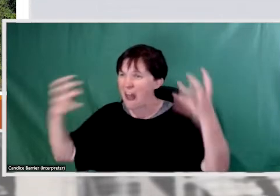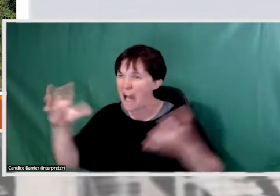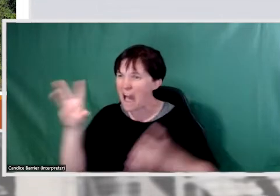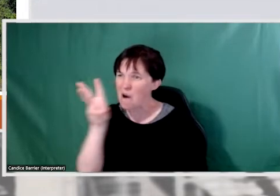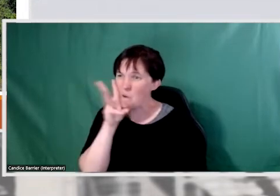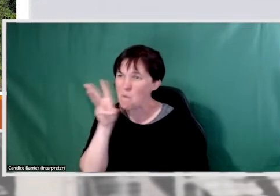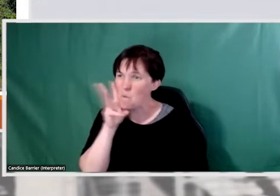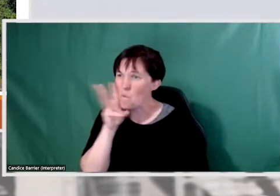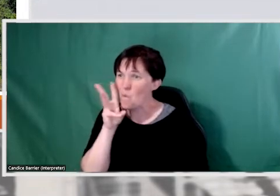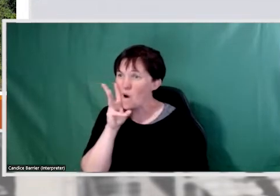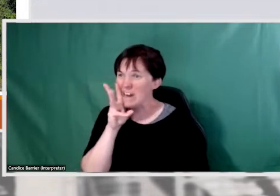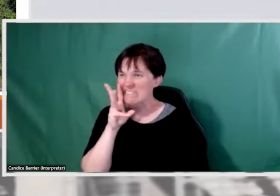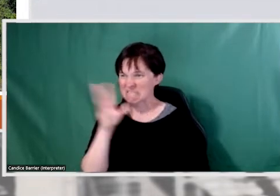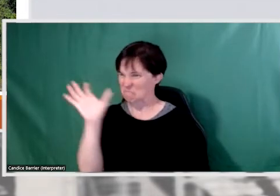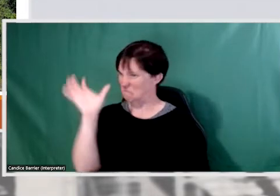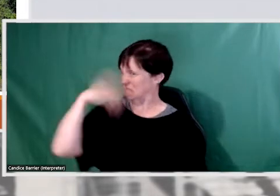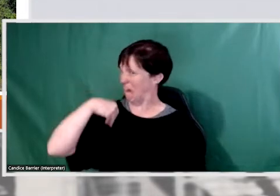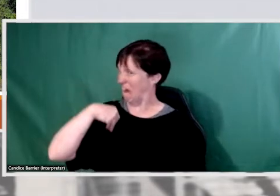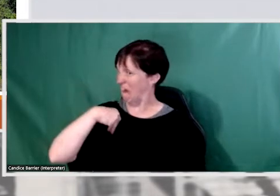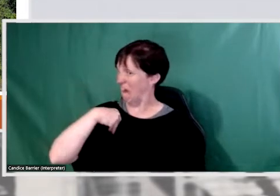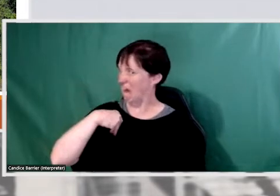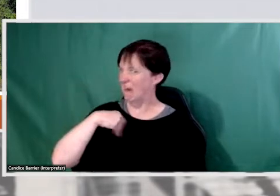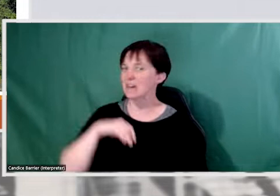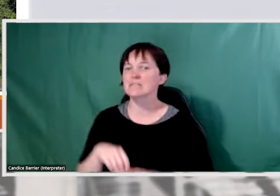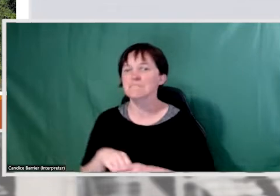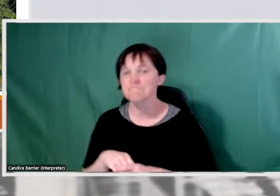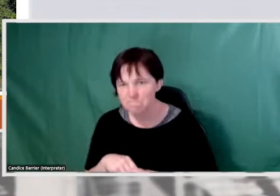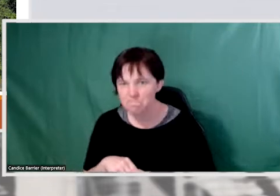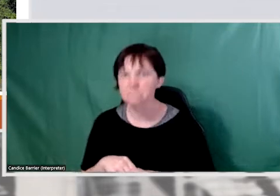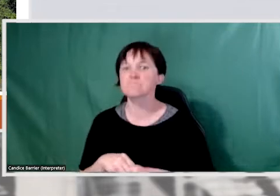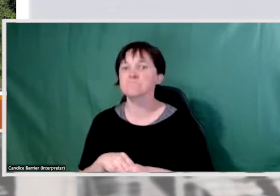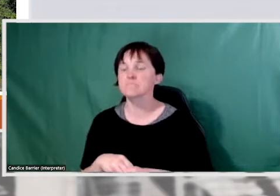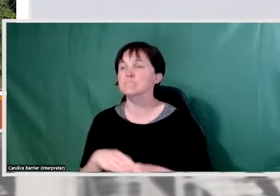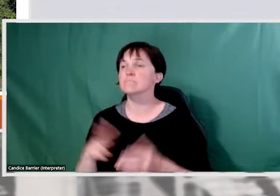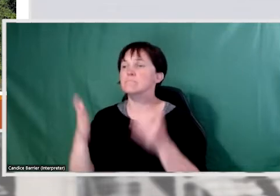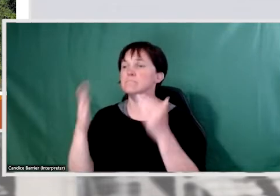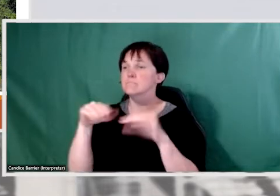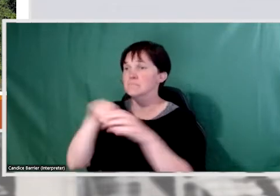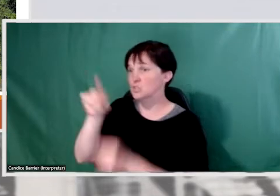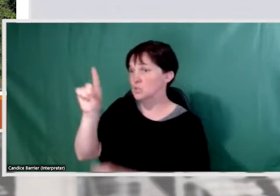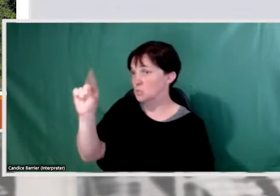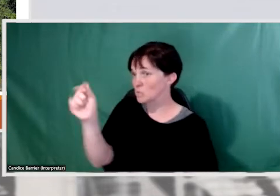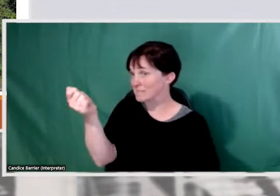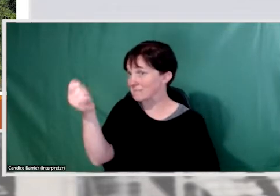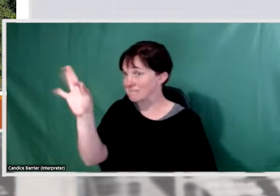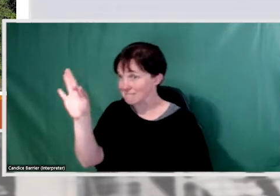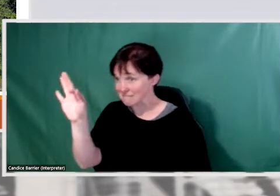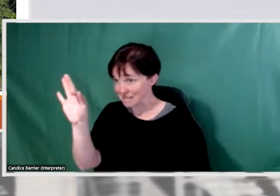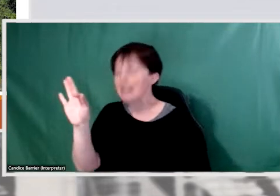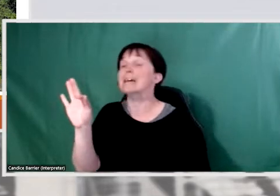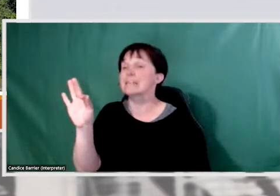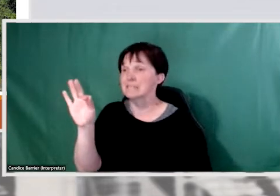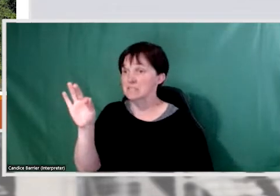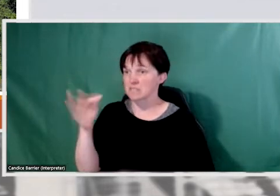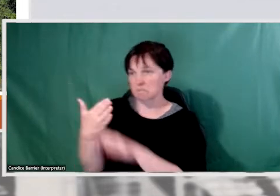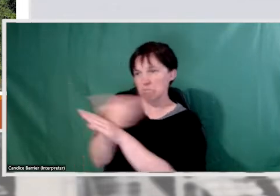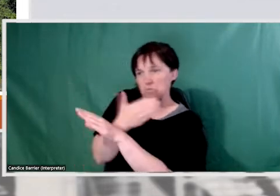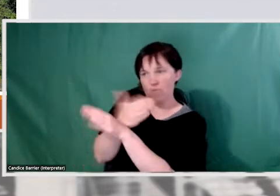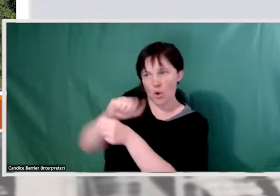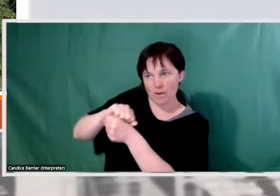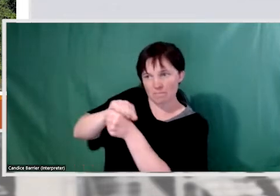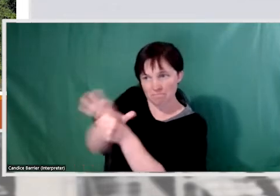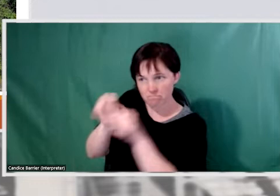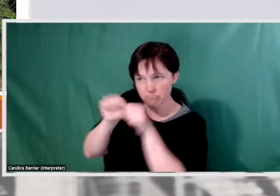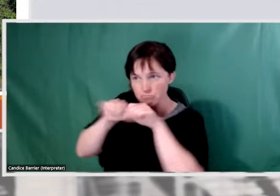was very odd to us. And then in 2019, pre-pandemic, we